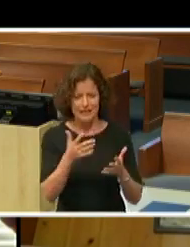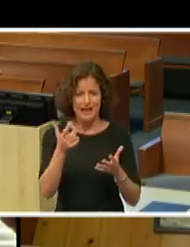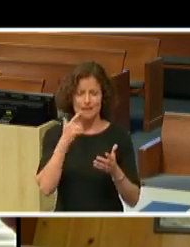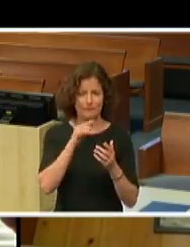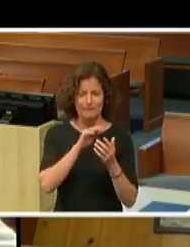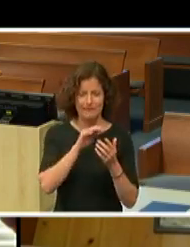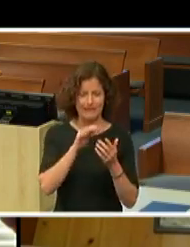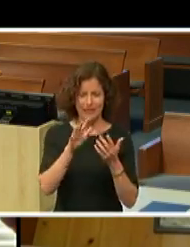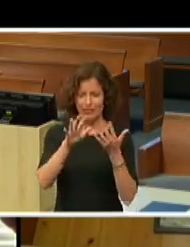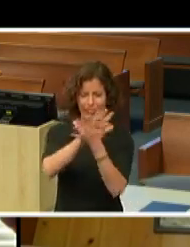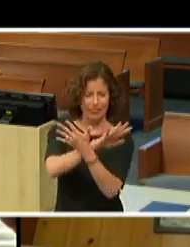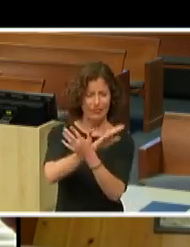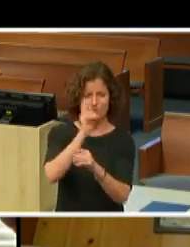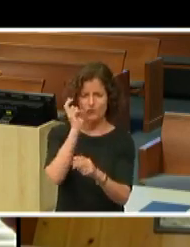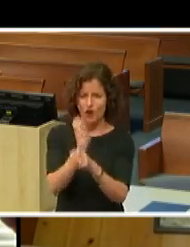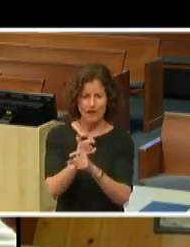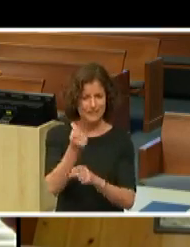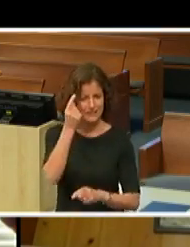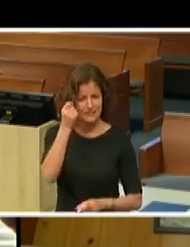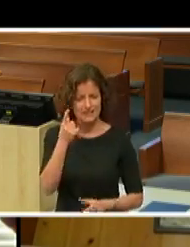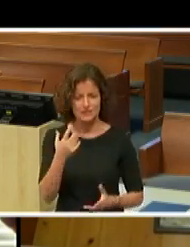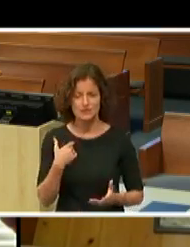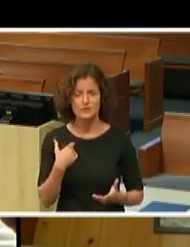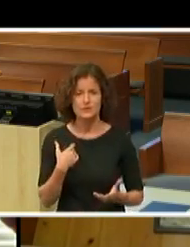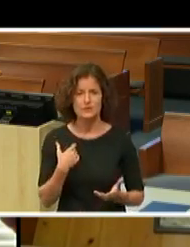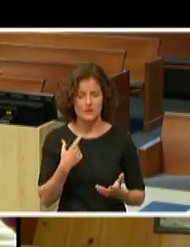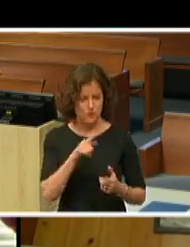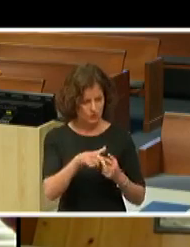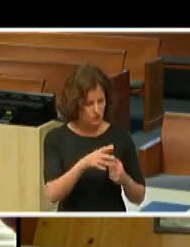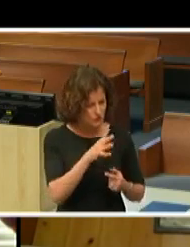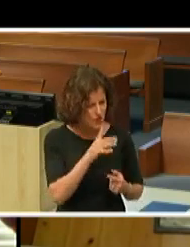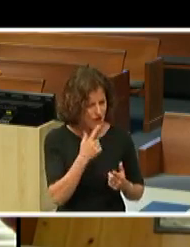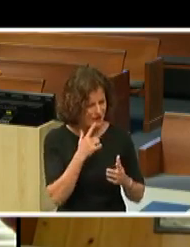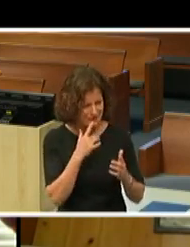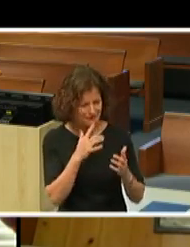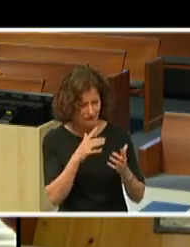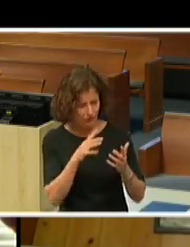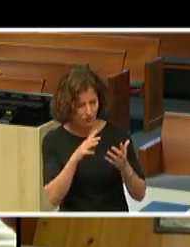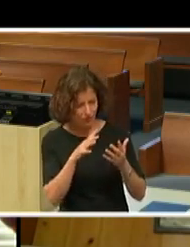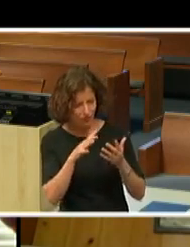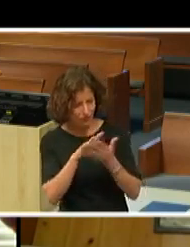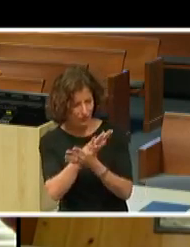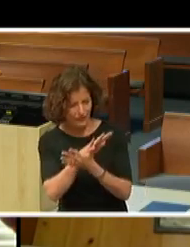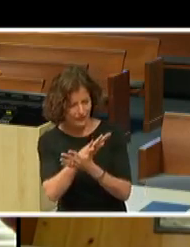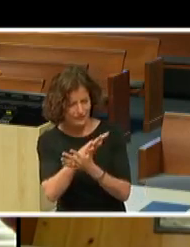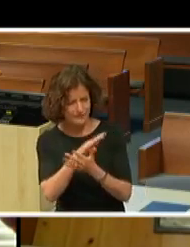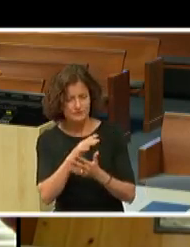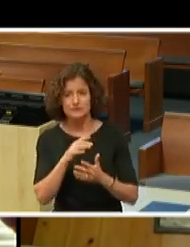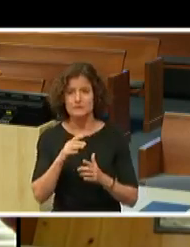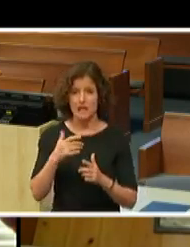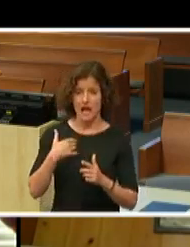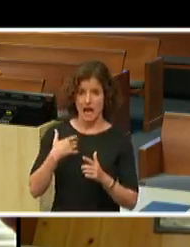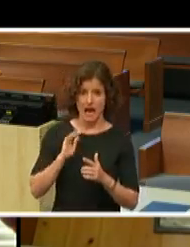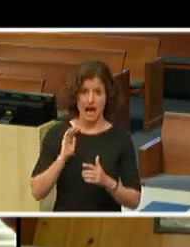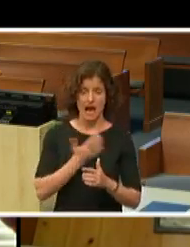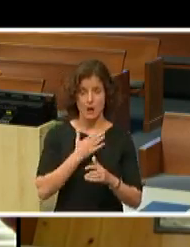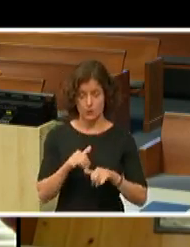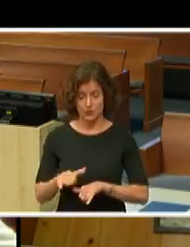slur. As you make a word, it slurs, and I can't hear the rest. Well, our standard